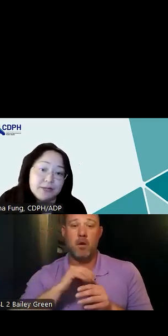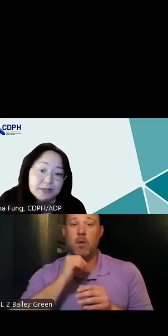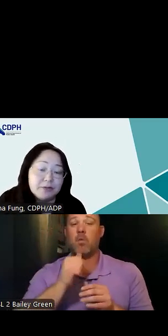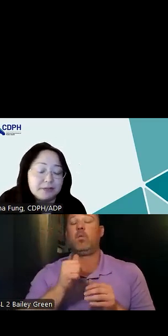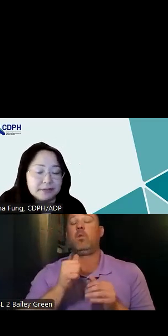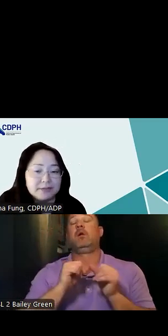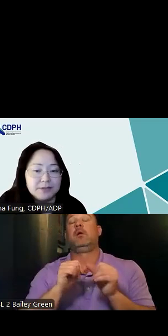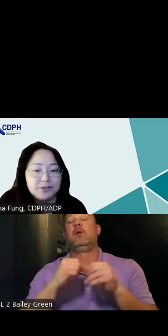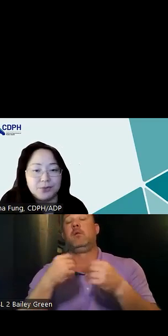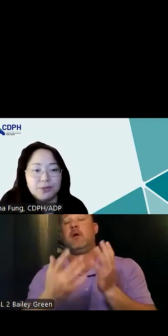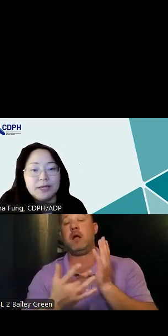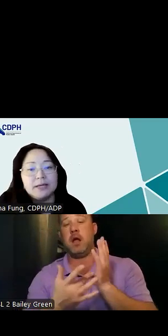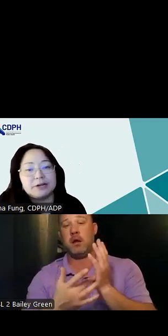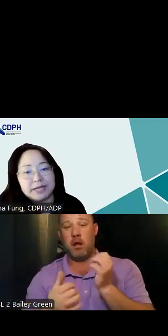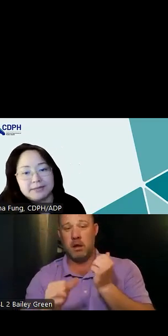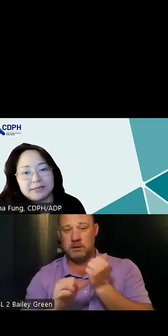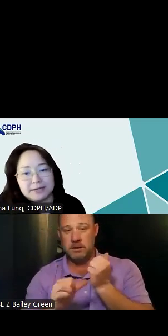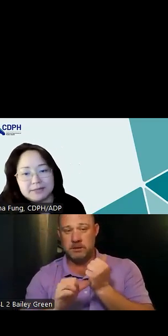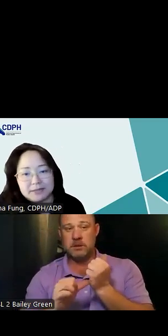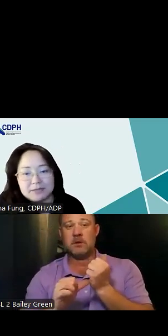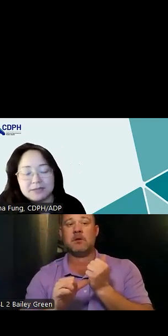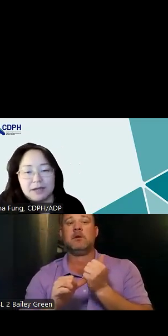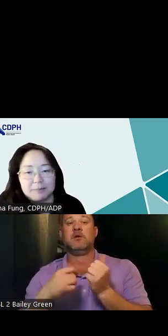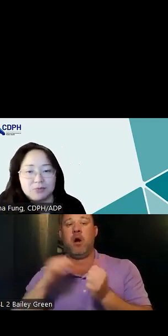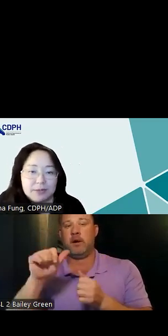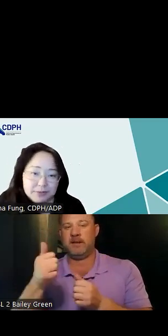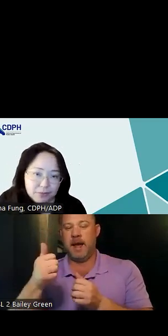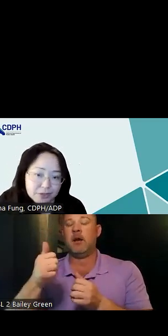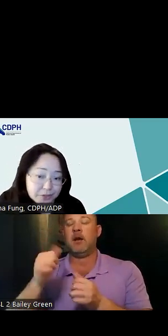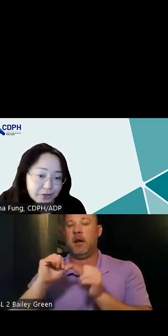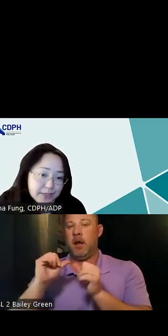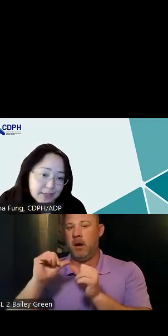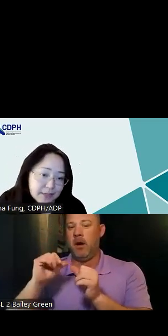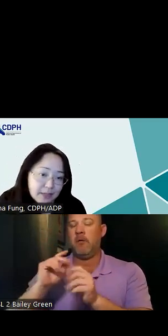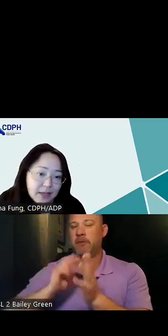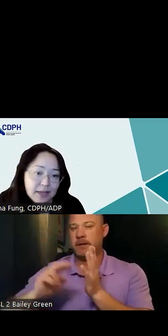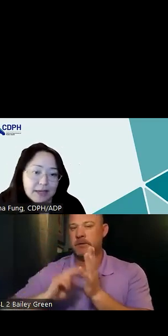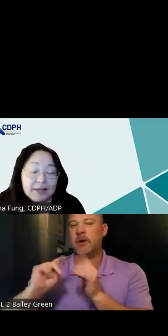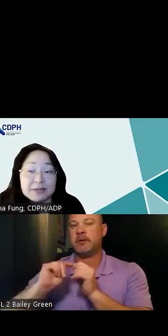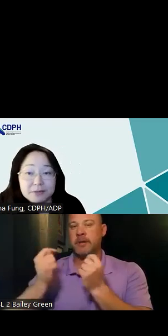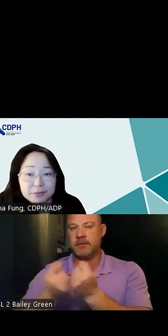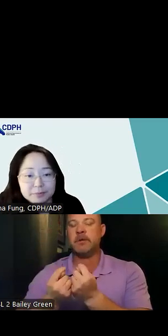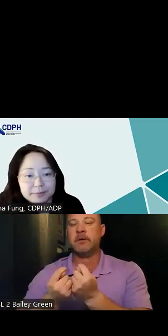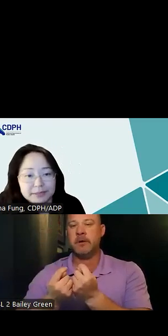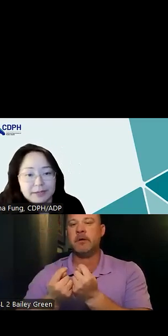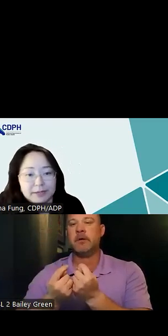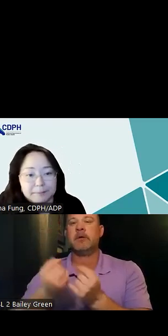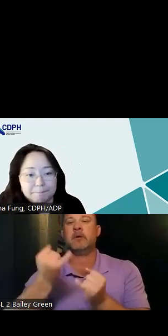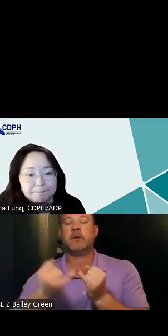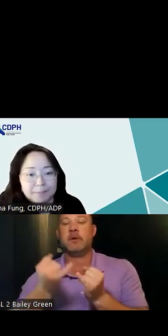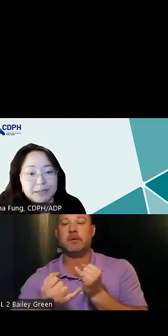provide technical assistance to our 10 CADCs, as well as our research grantees. And lastly, we will